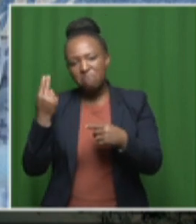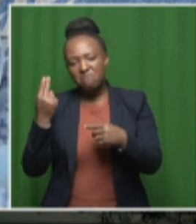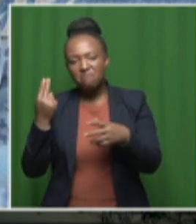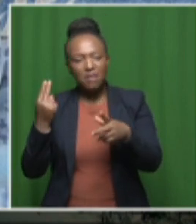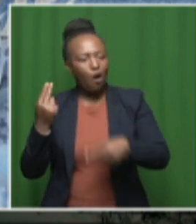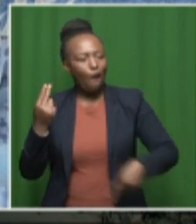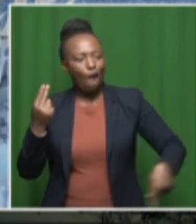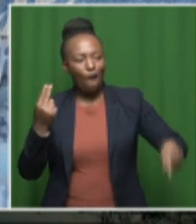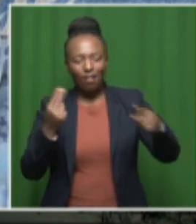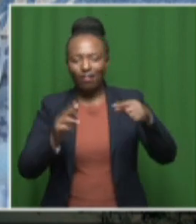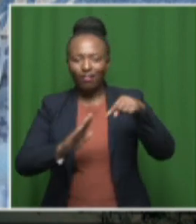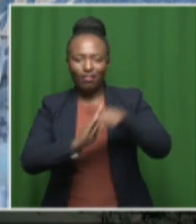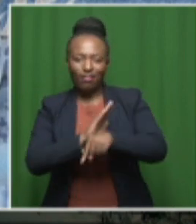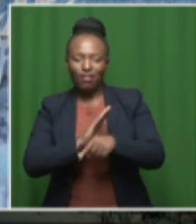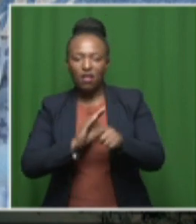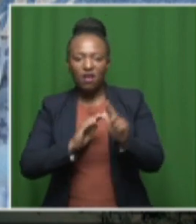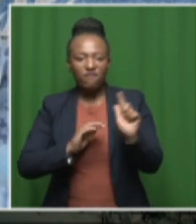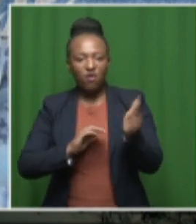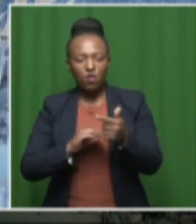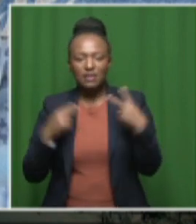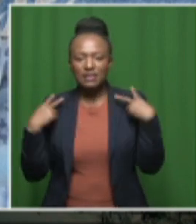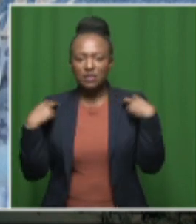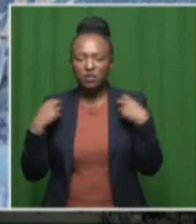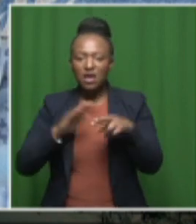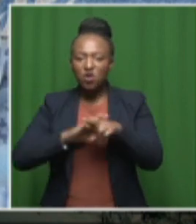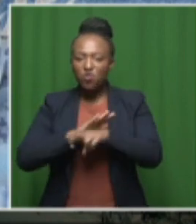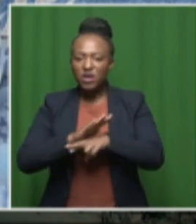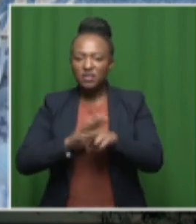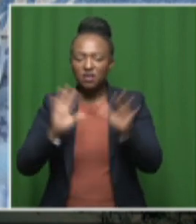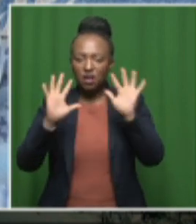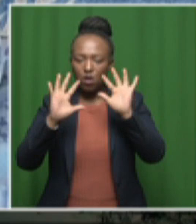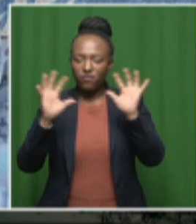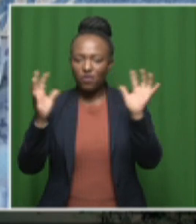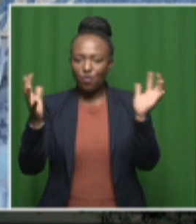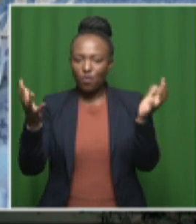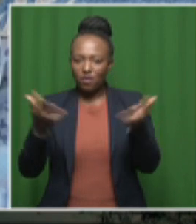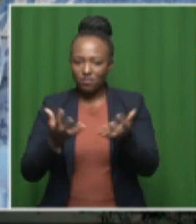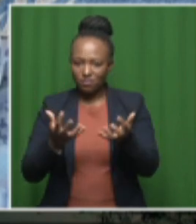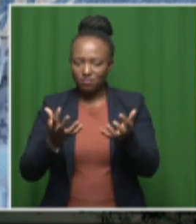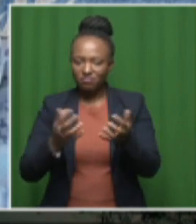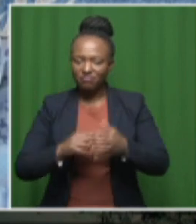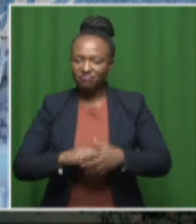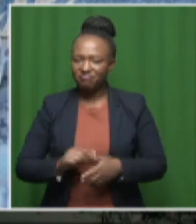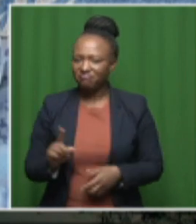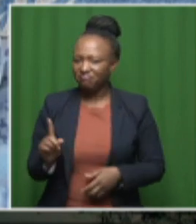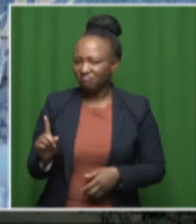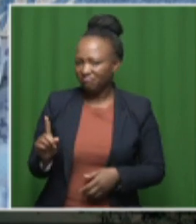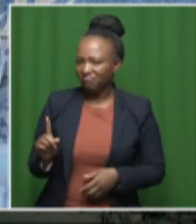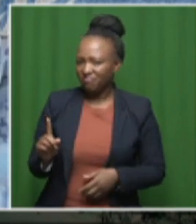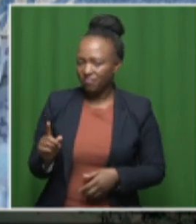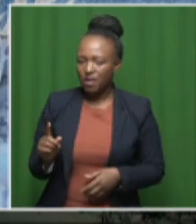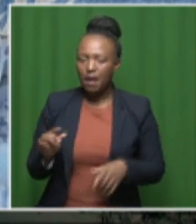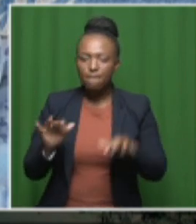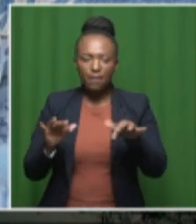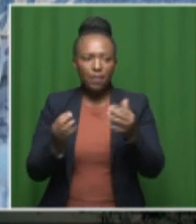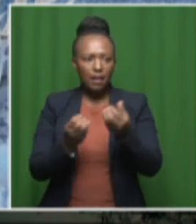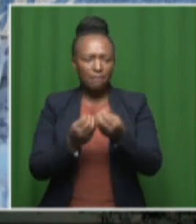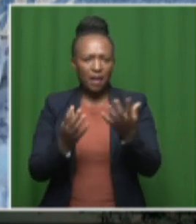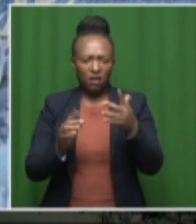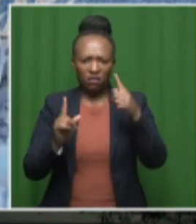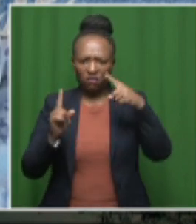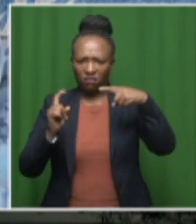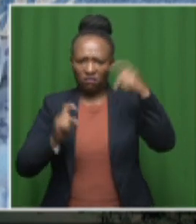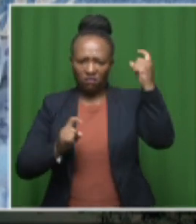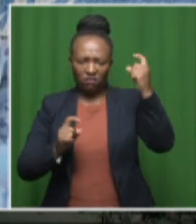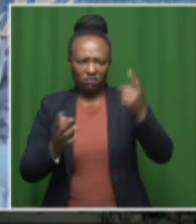in the Security Council of all regions of the world, close quote. And this is a query from many people feeling that it